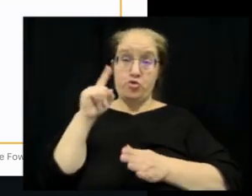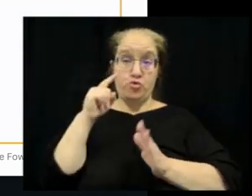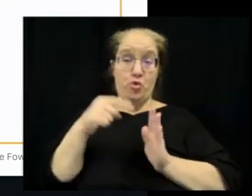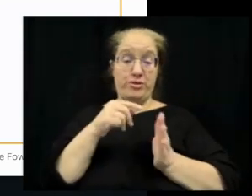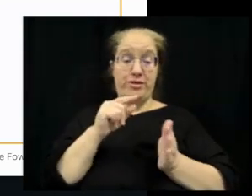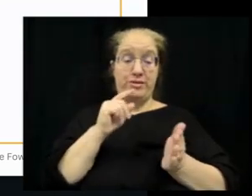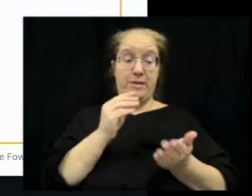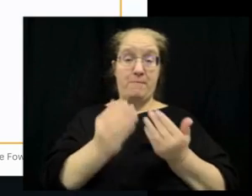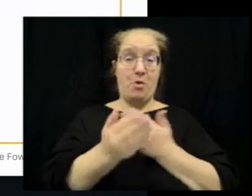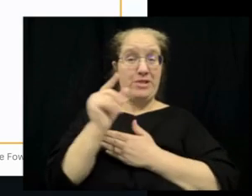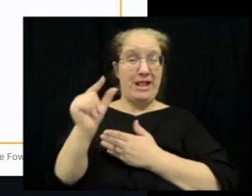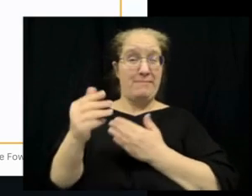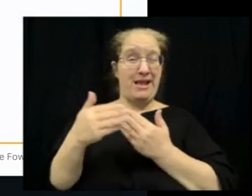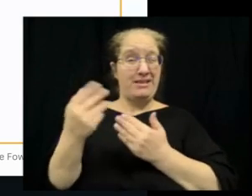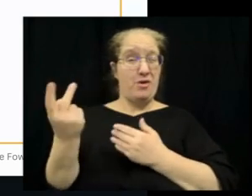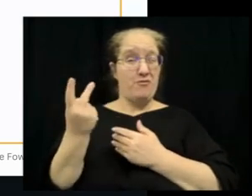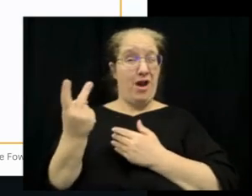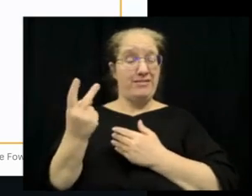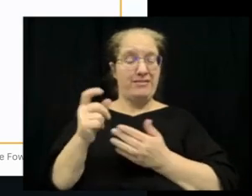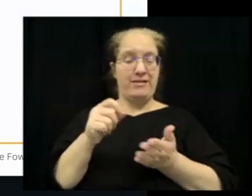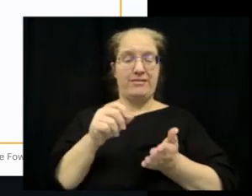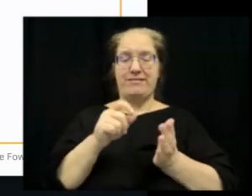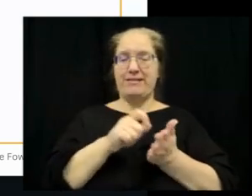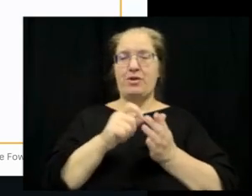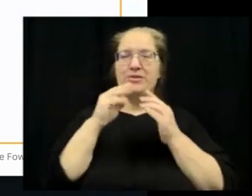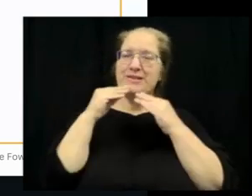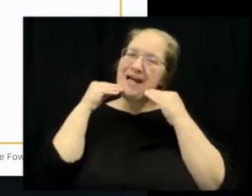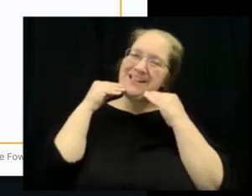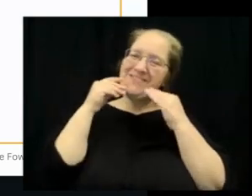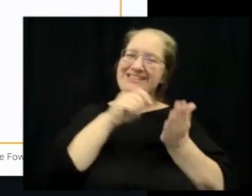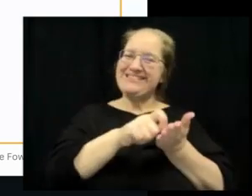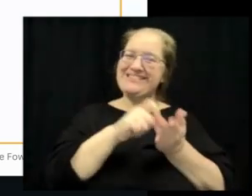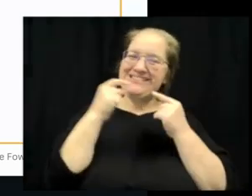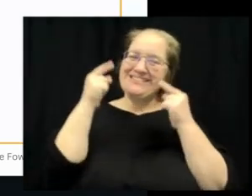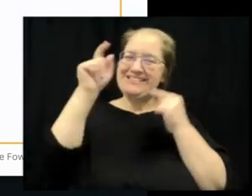all? And that's it, with a smiley face. Yeah.